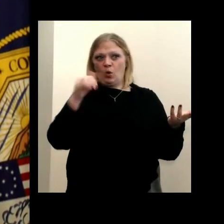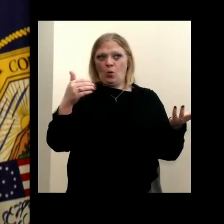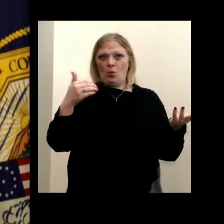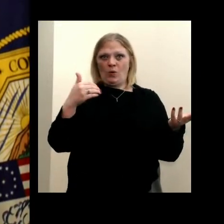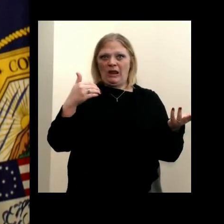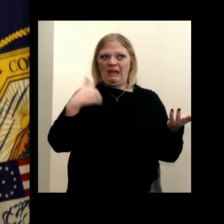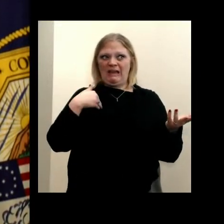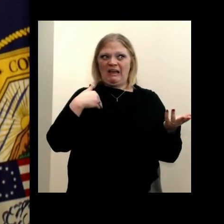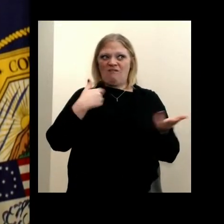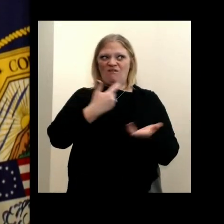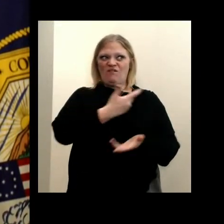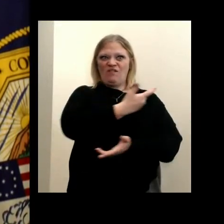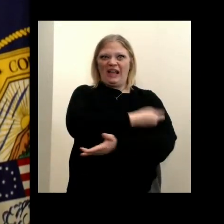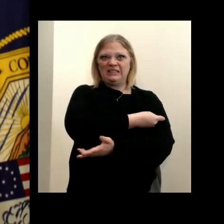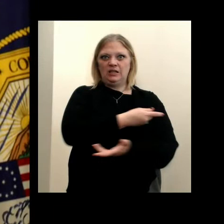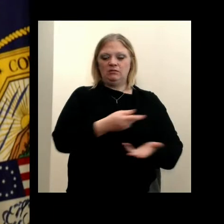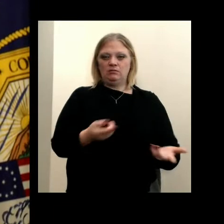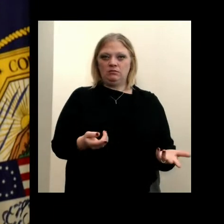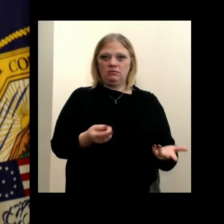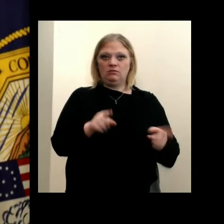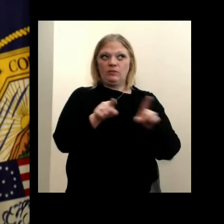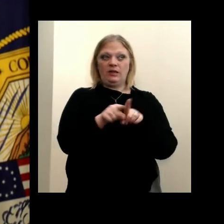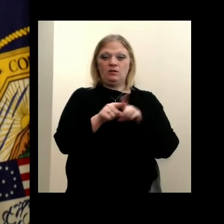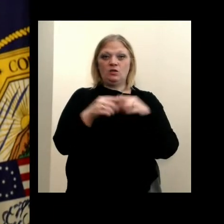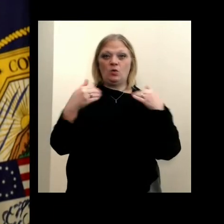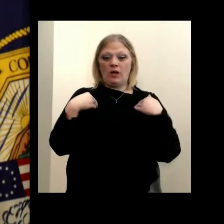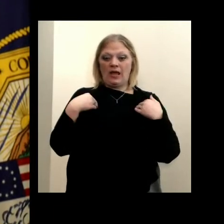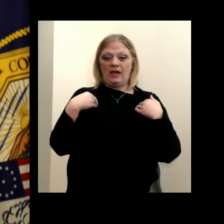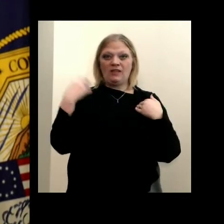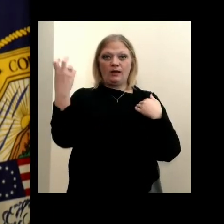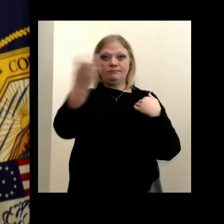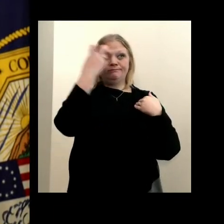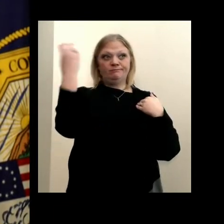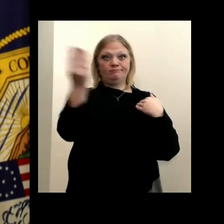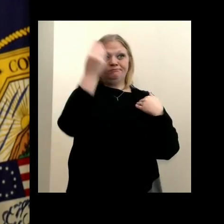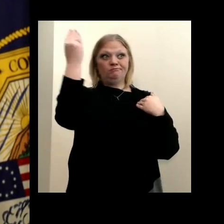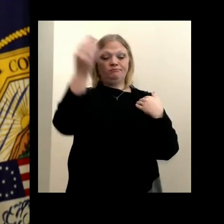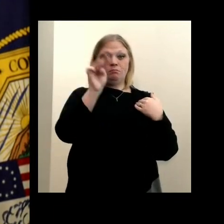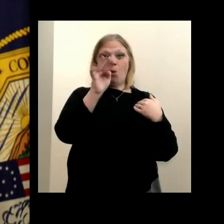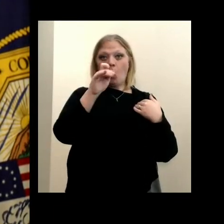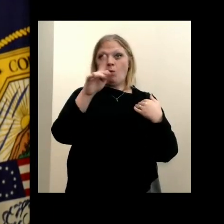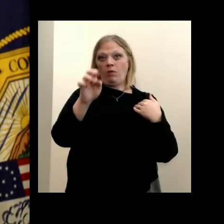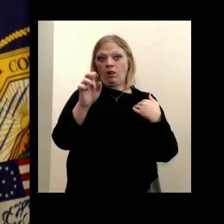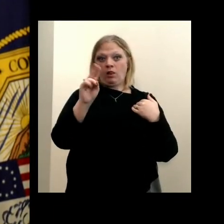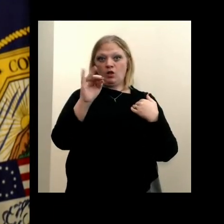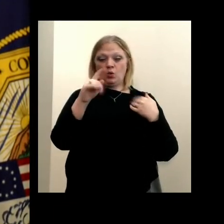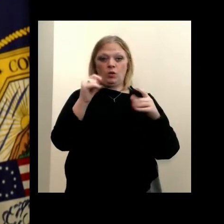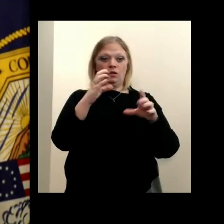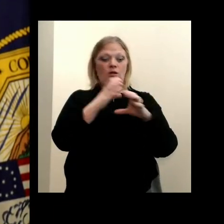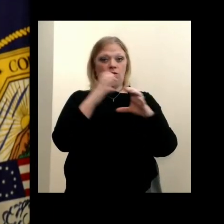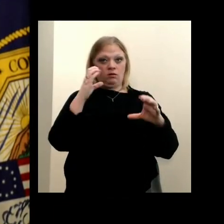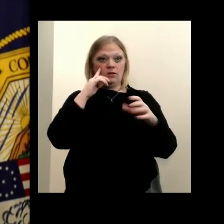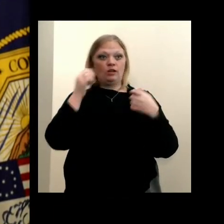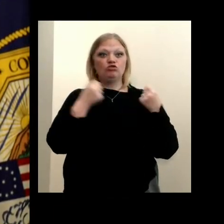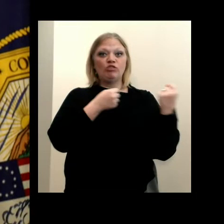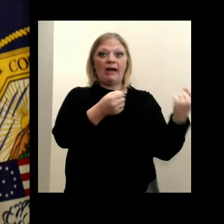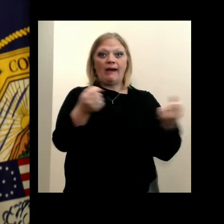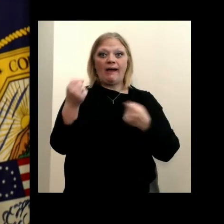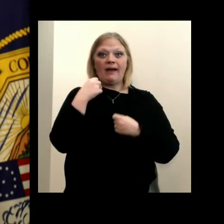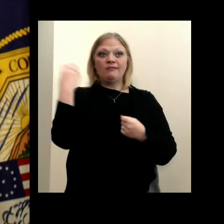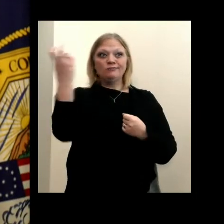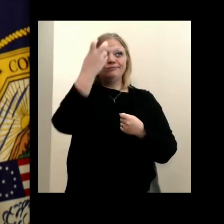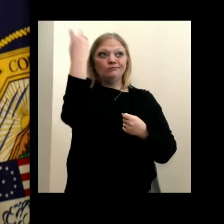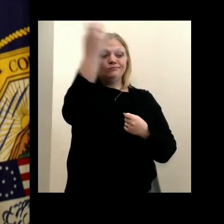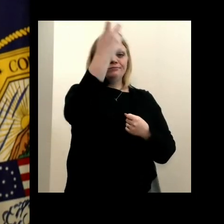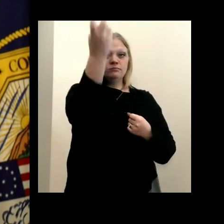vaccine. We also have a mobile unit that was going to be used to drive and vaccinate in